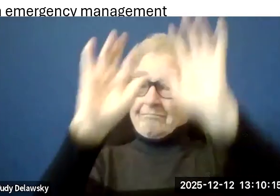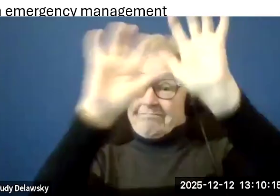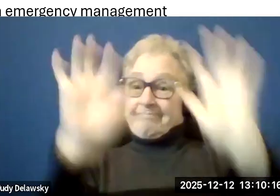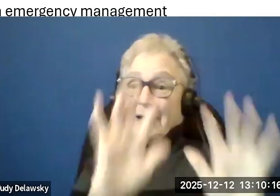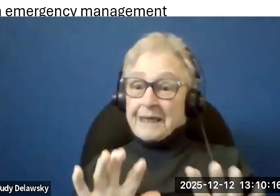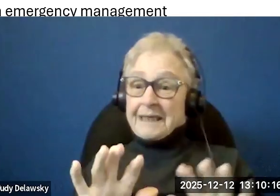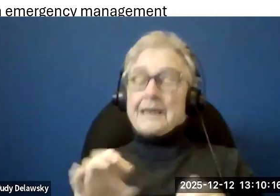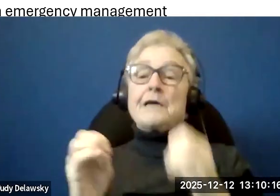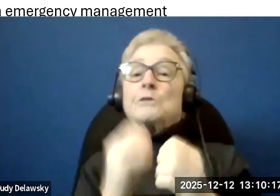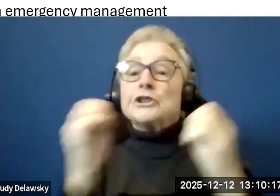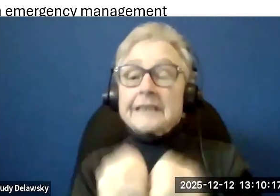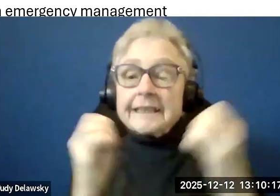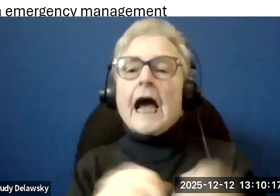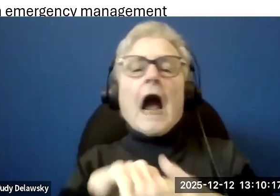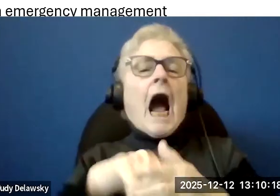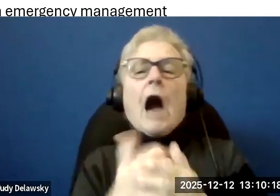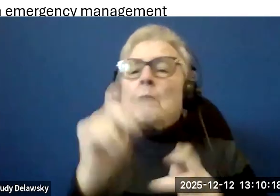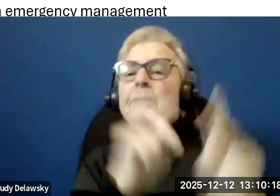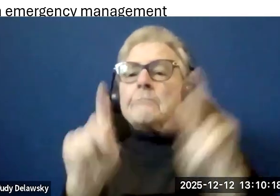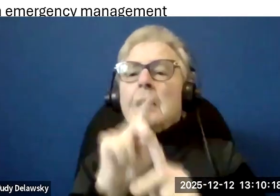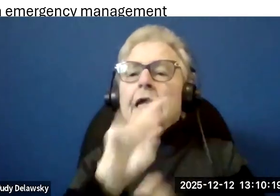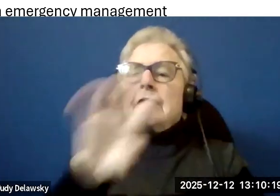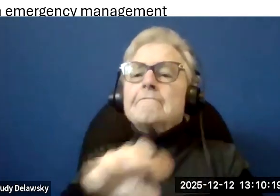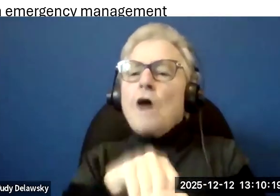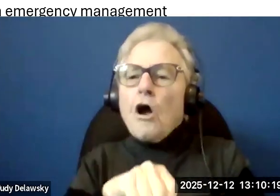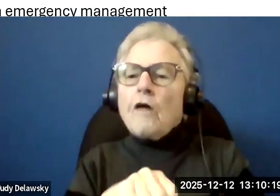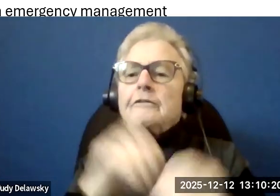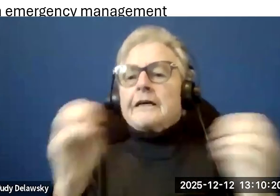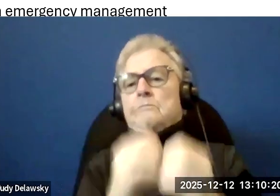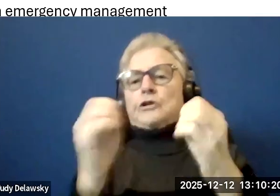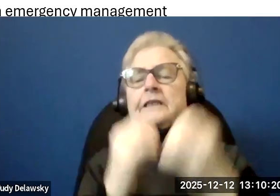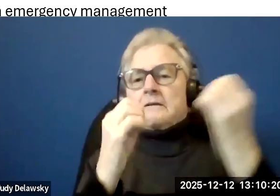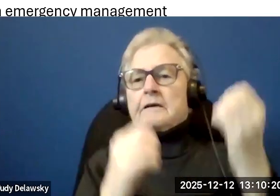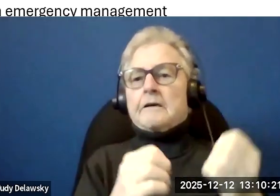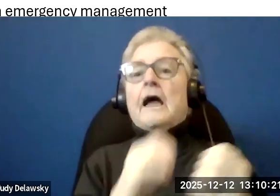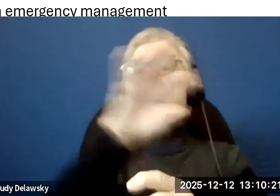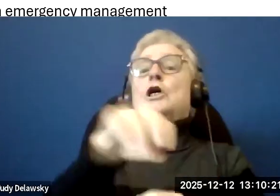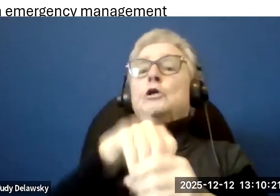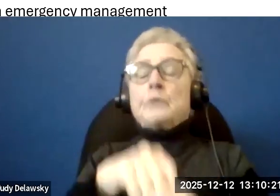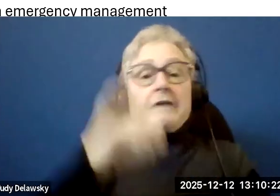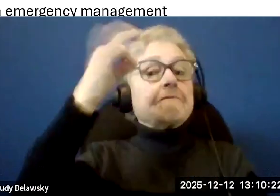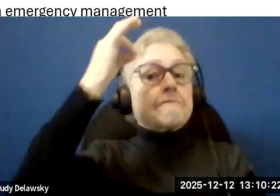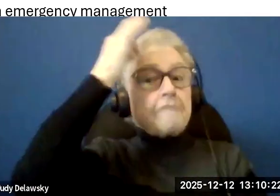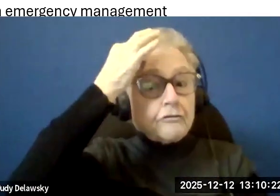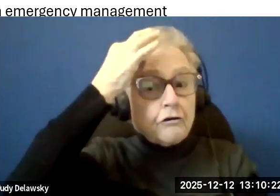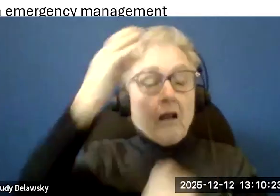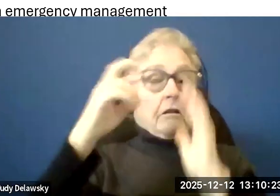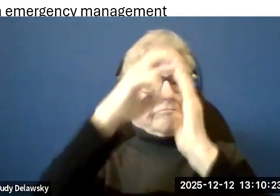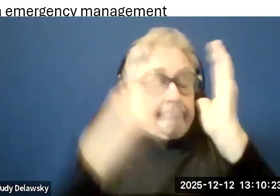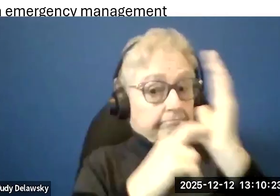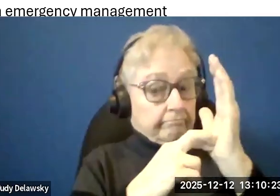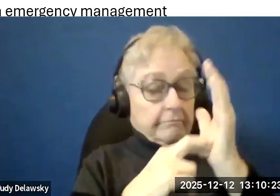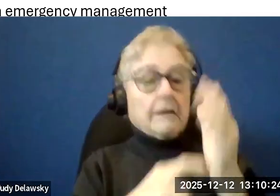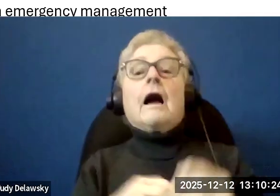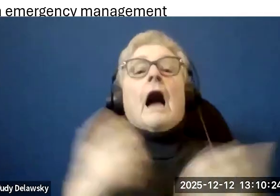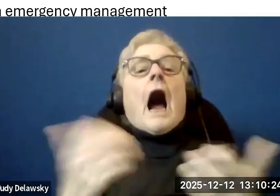service providers involved in emergency management, including federally regulated organizations, how can these organizations support